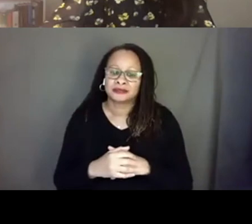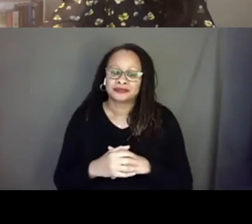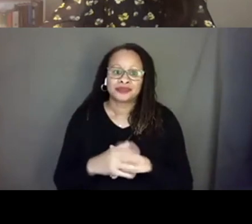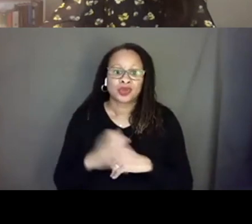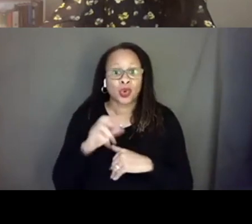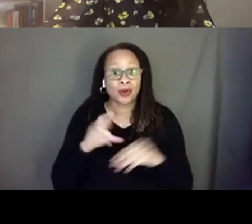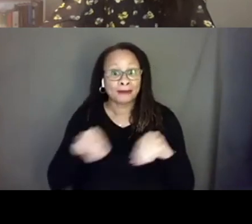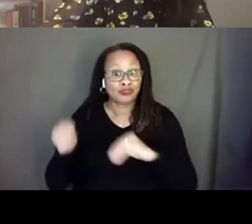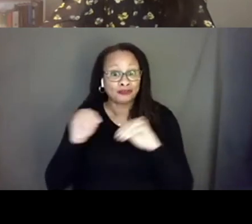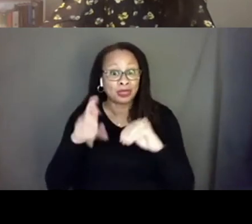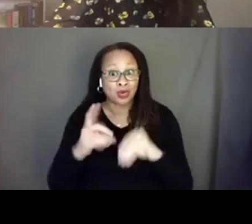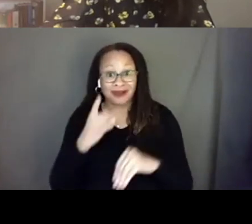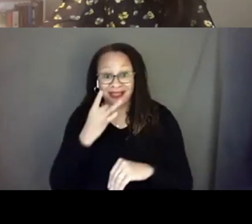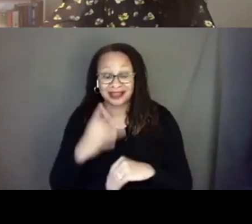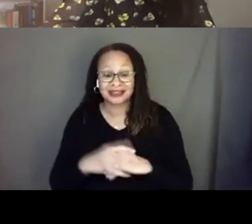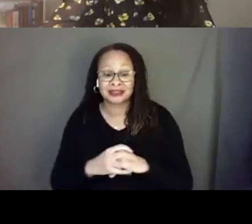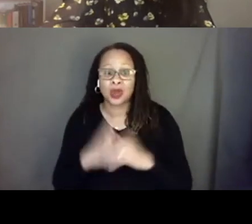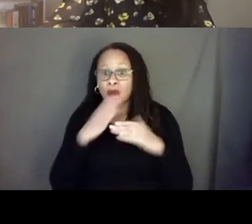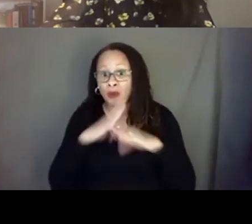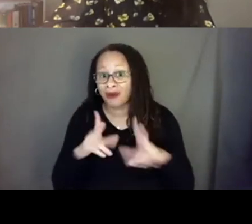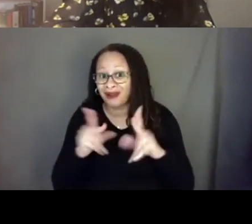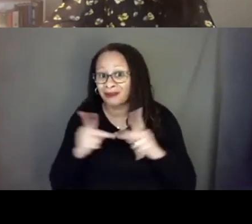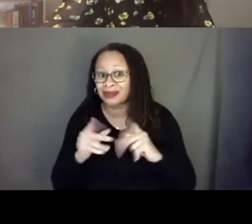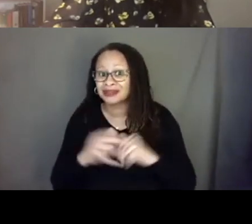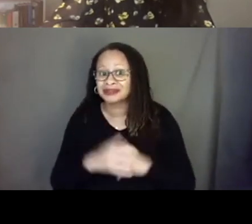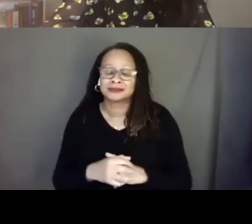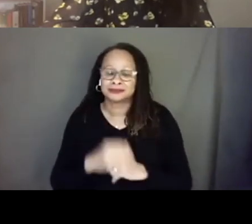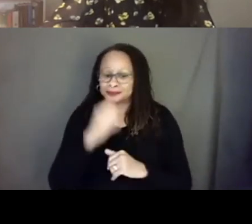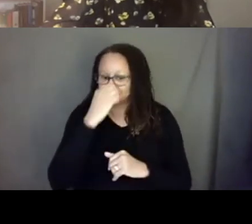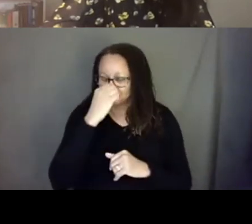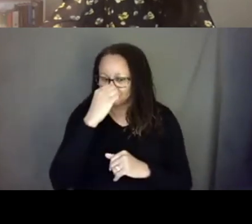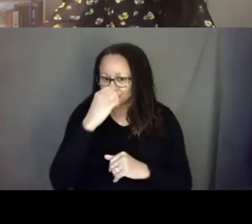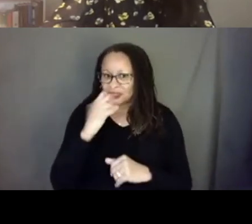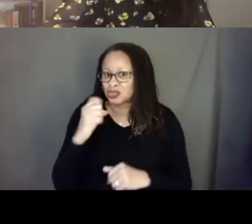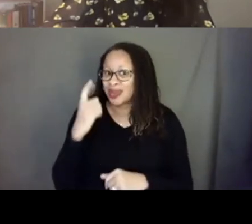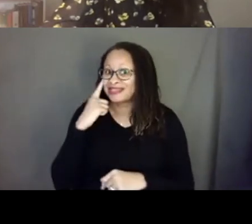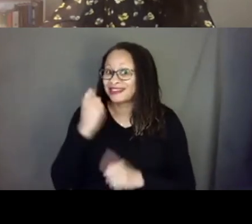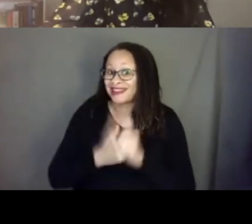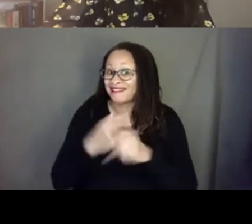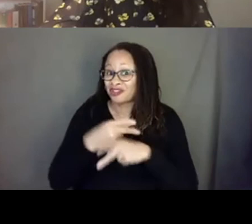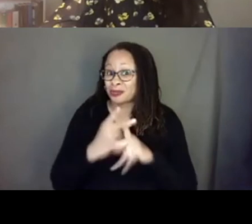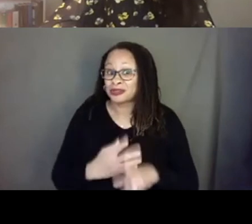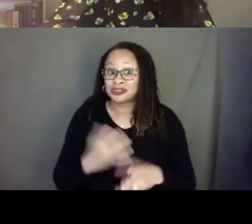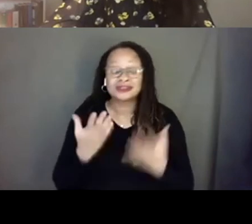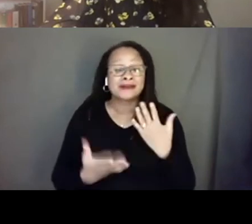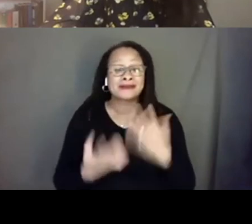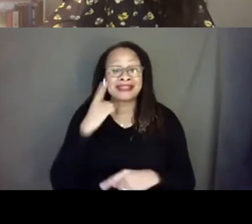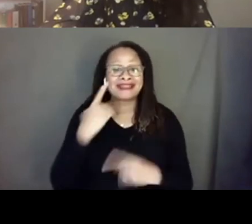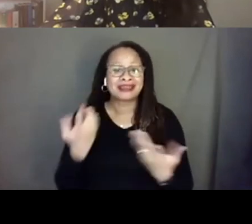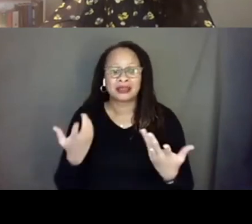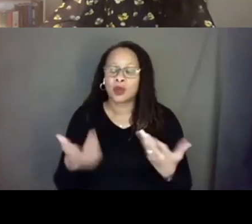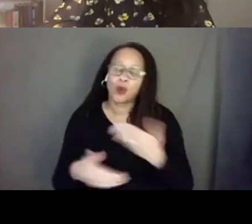movement or lights. So I think every producer could just make a blanket